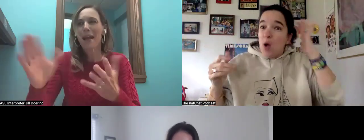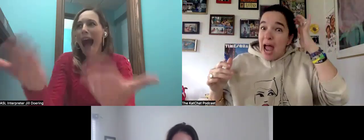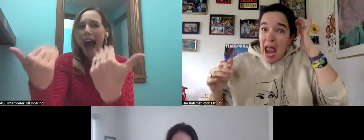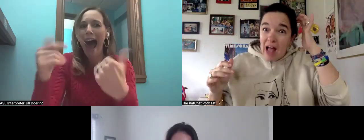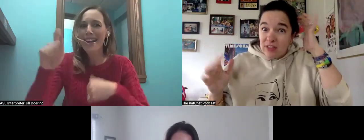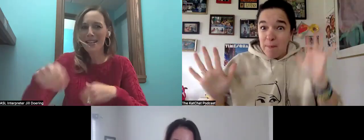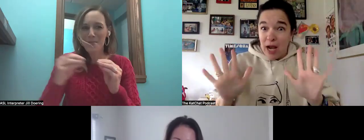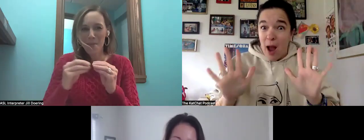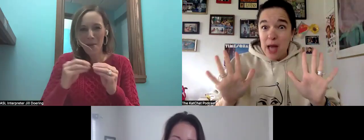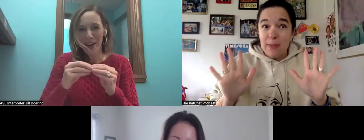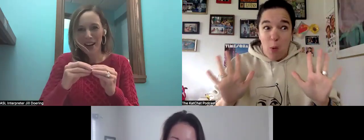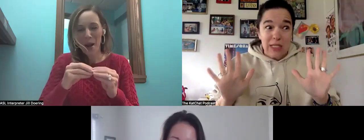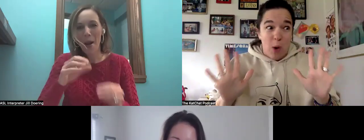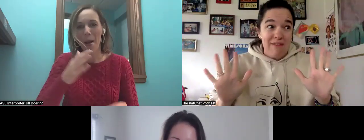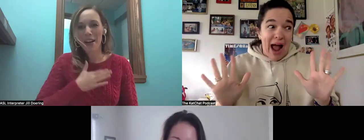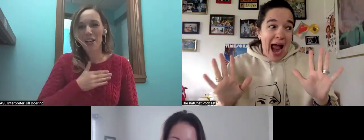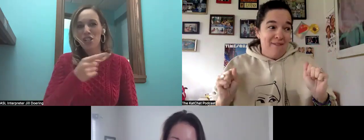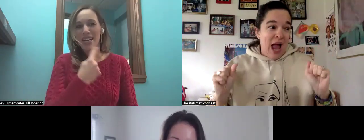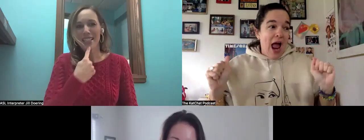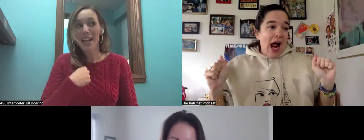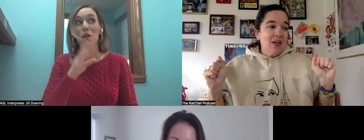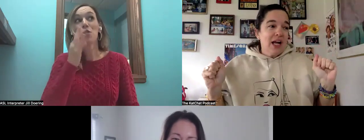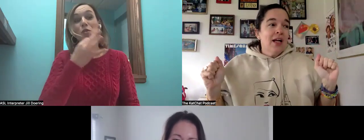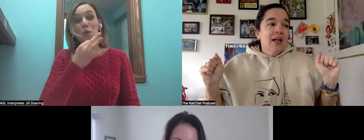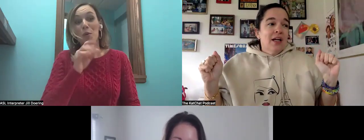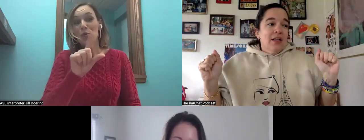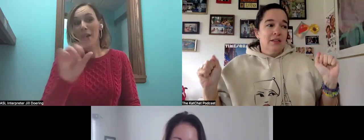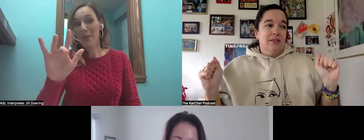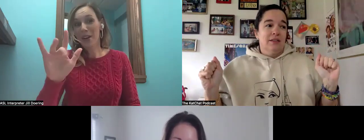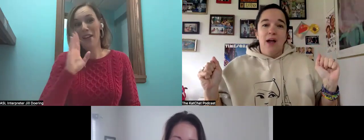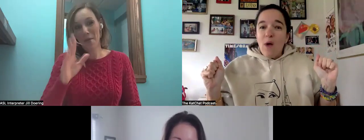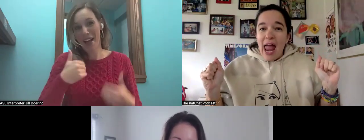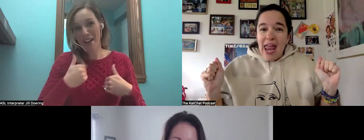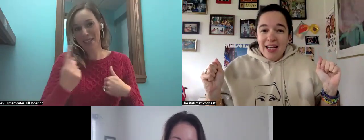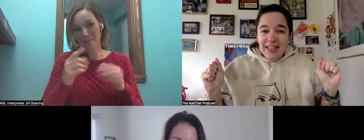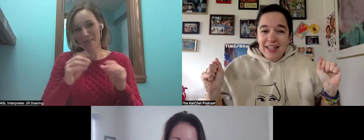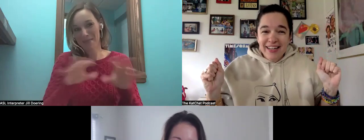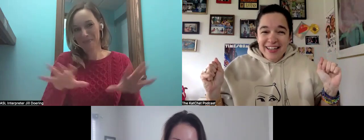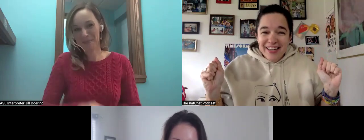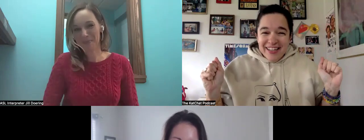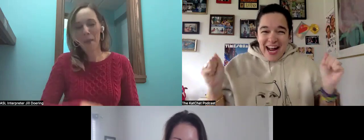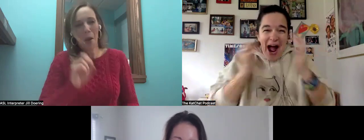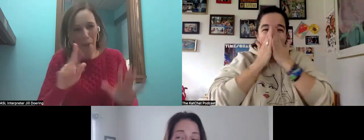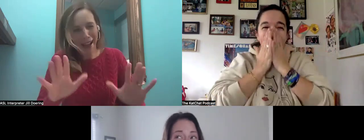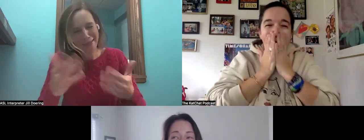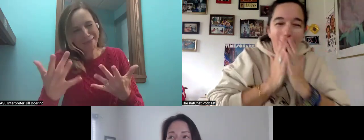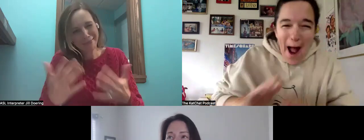something. Because I have something coming up in 2025. I, Yes. okay.